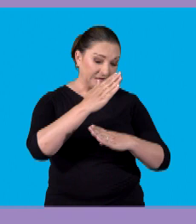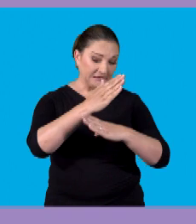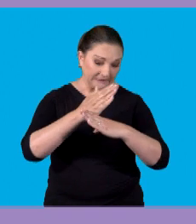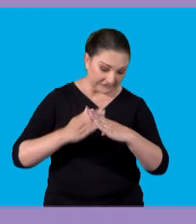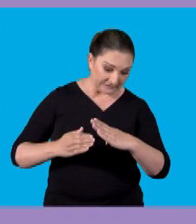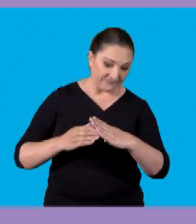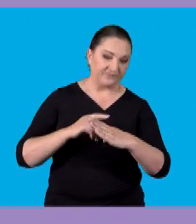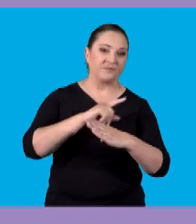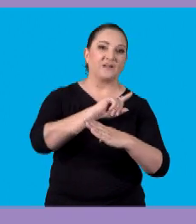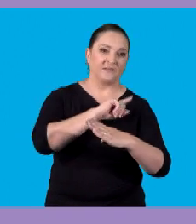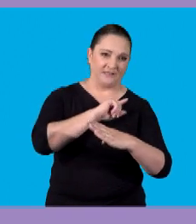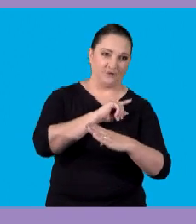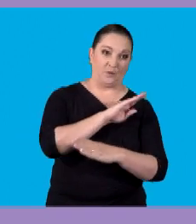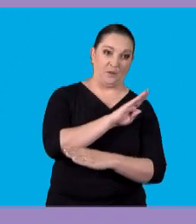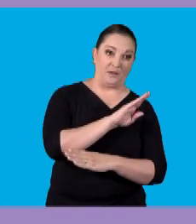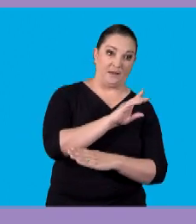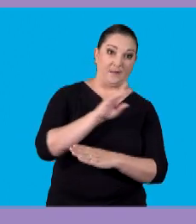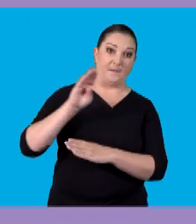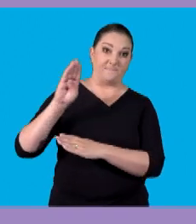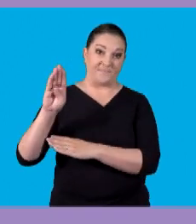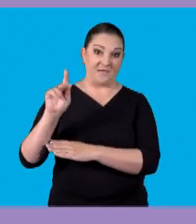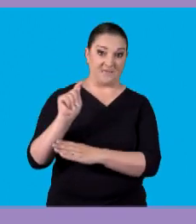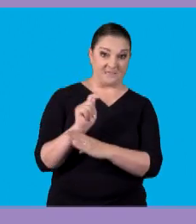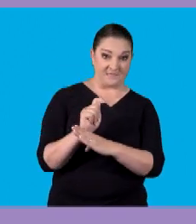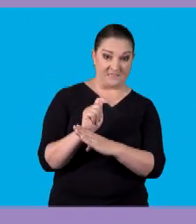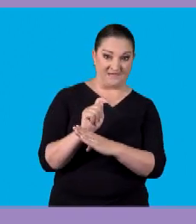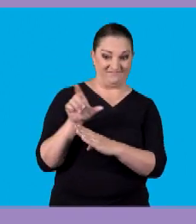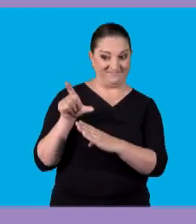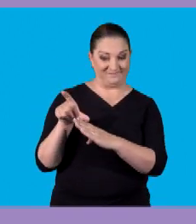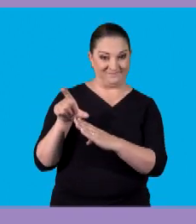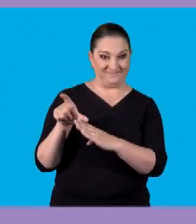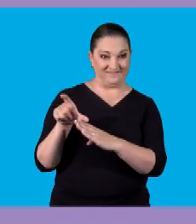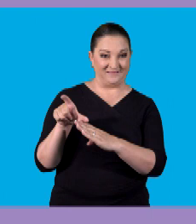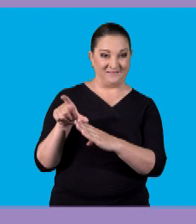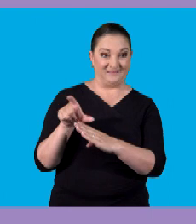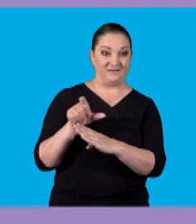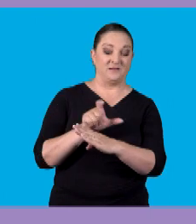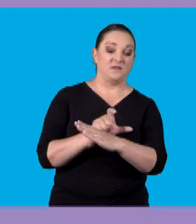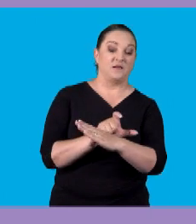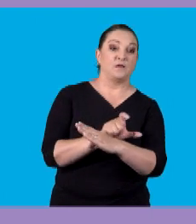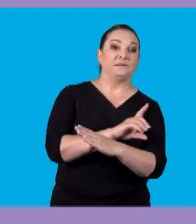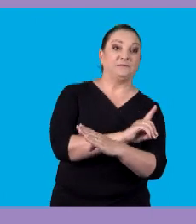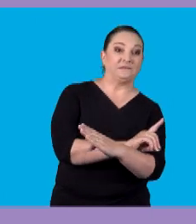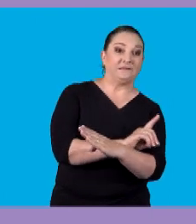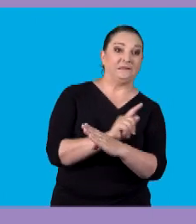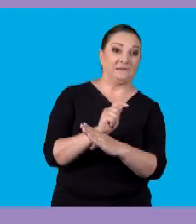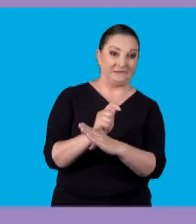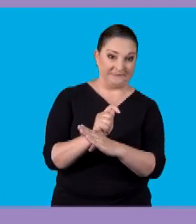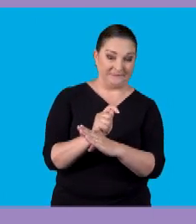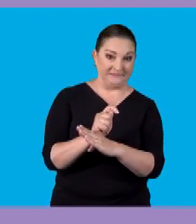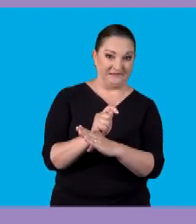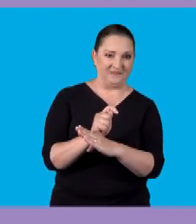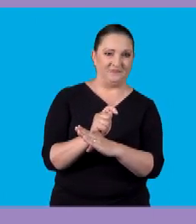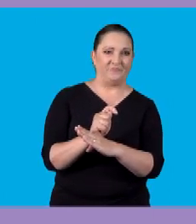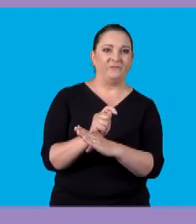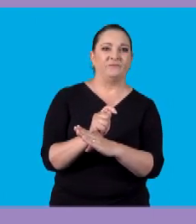DB as well, to say that BT, which is that length over there, BT would be this